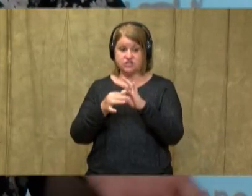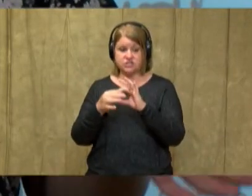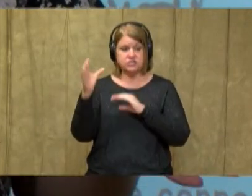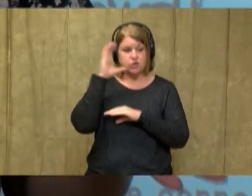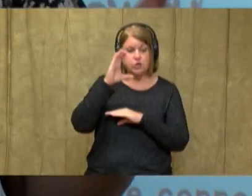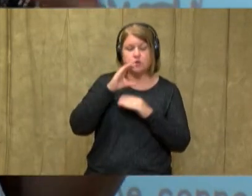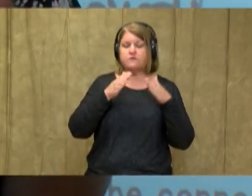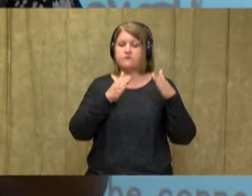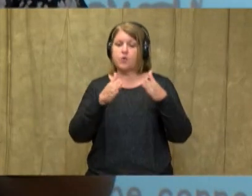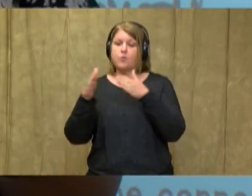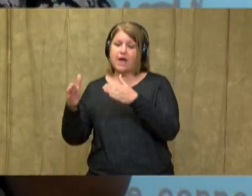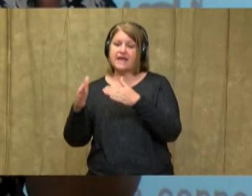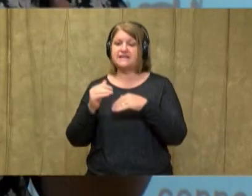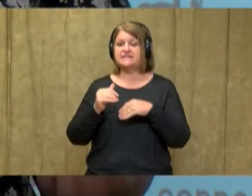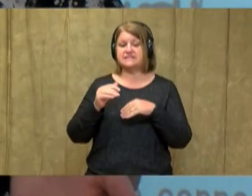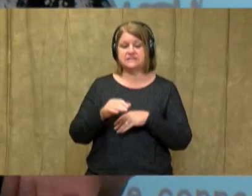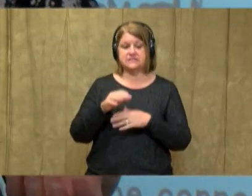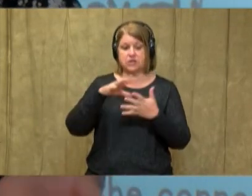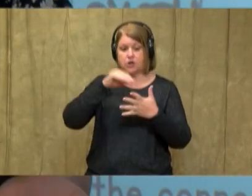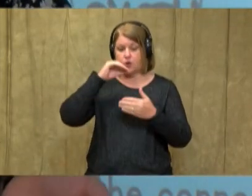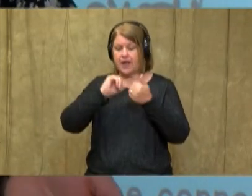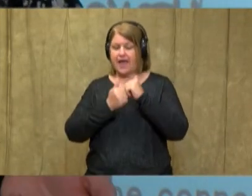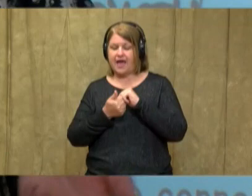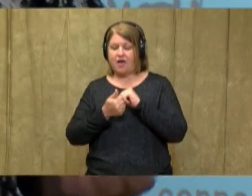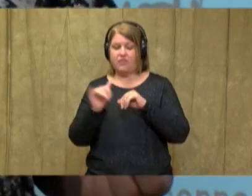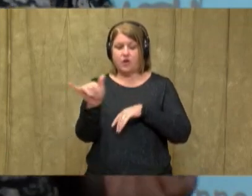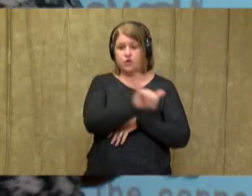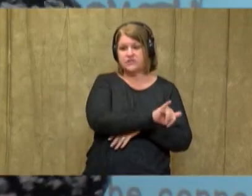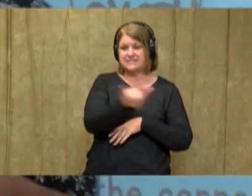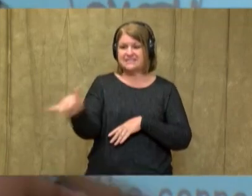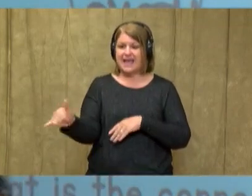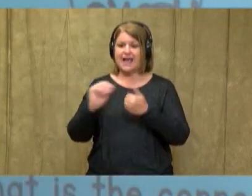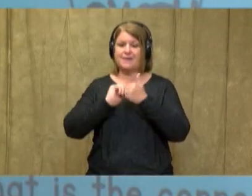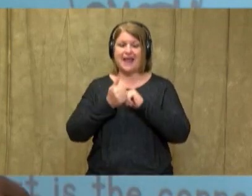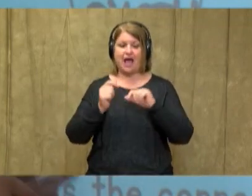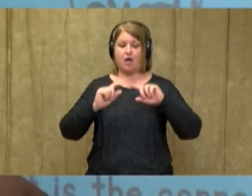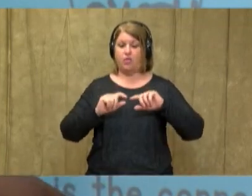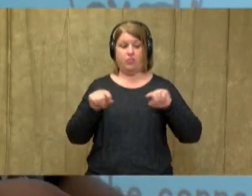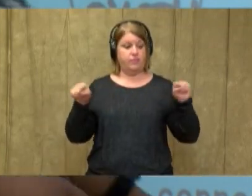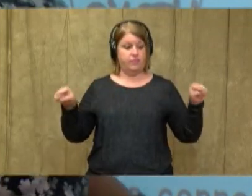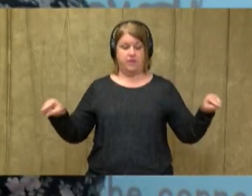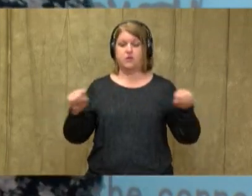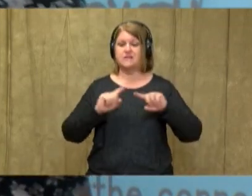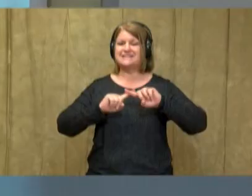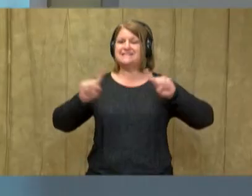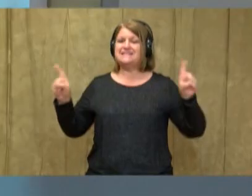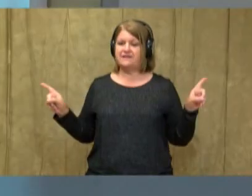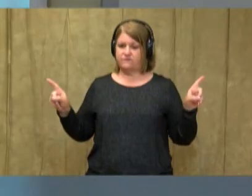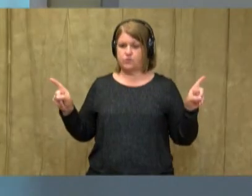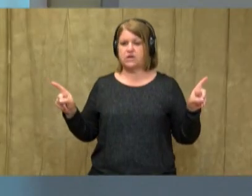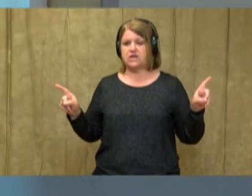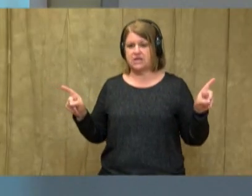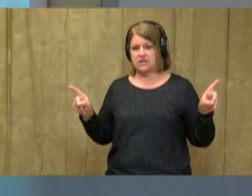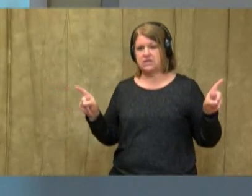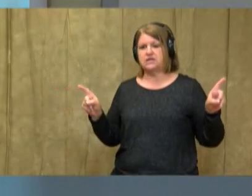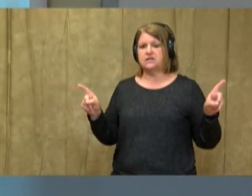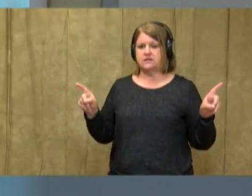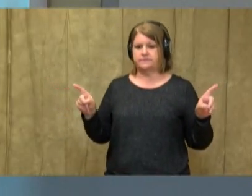you can show how they are the same and how they are different. Let me see. I think